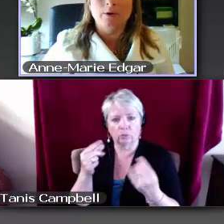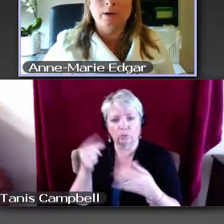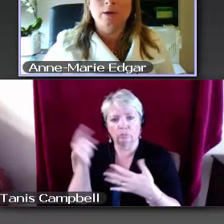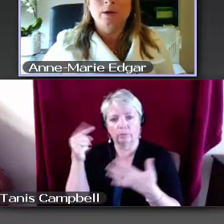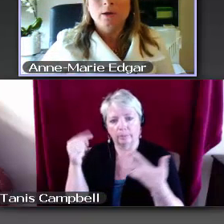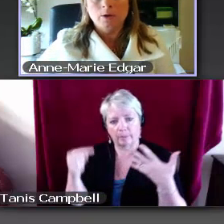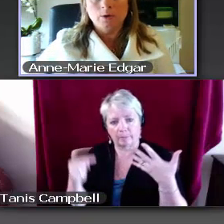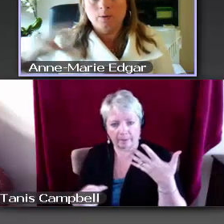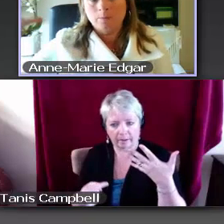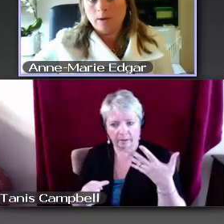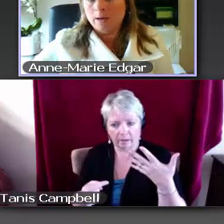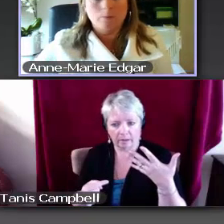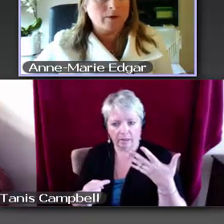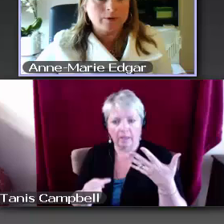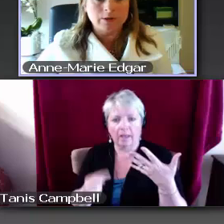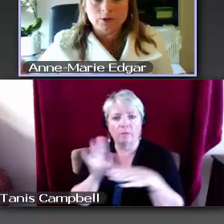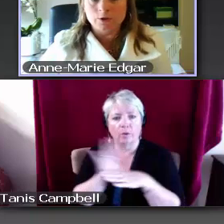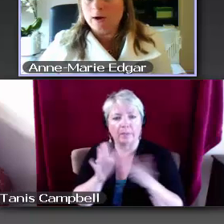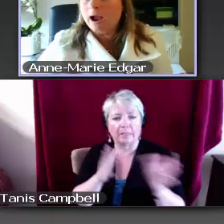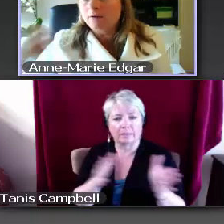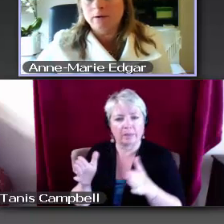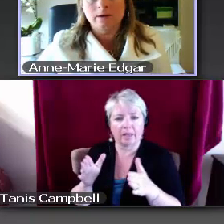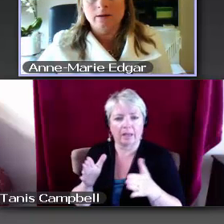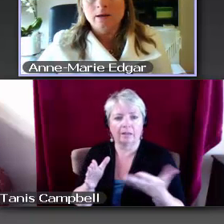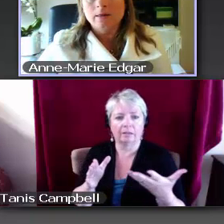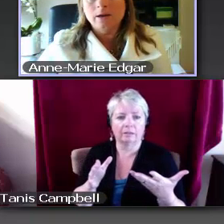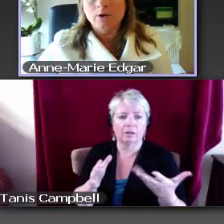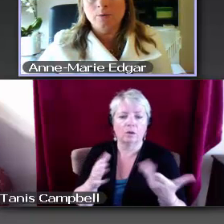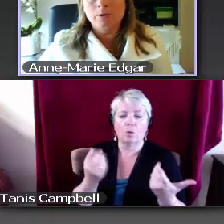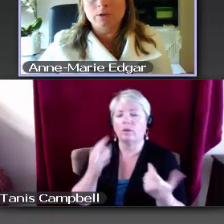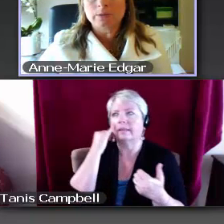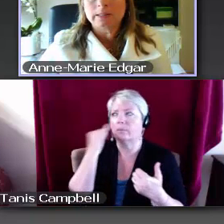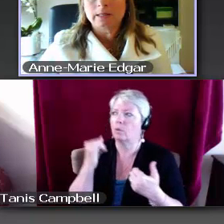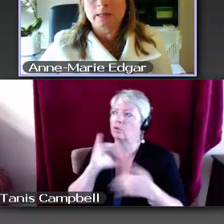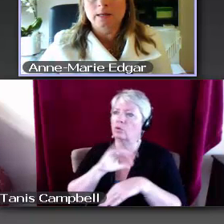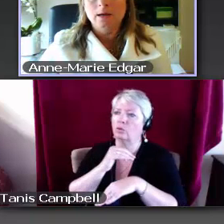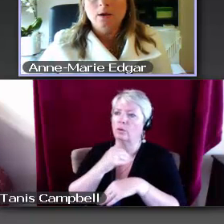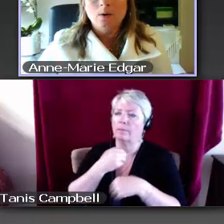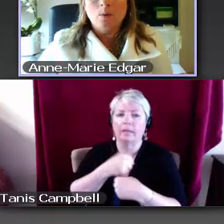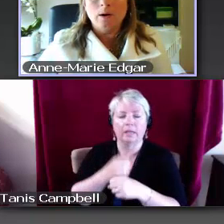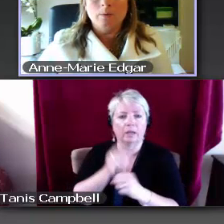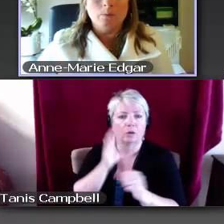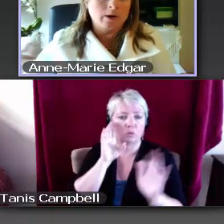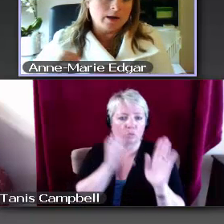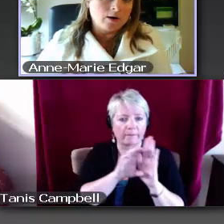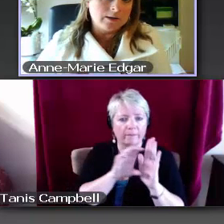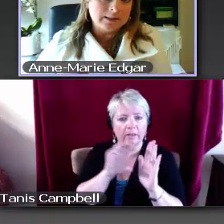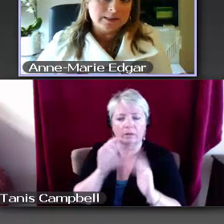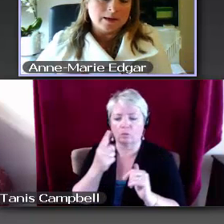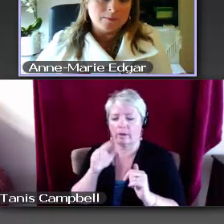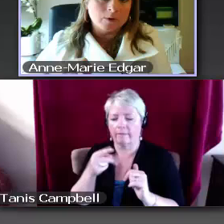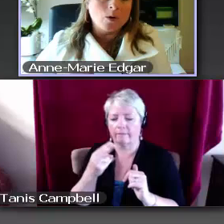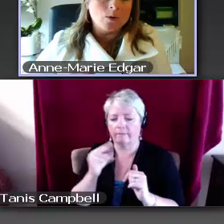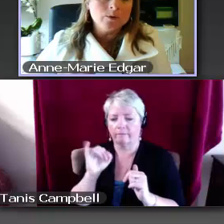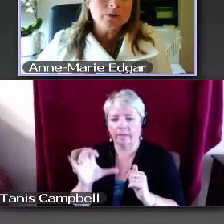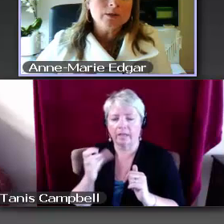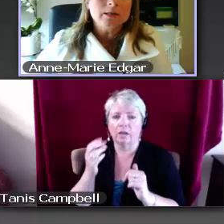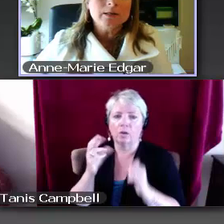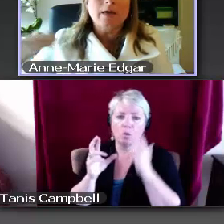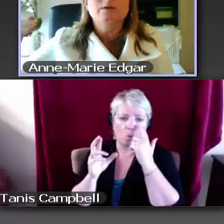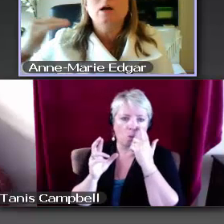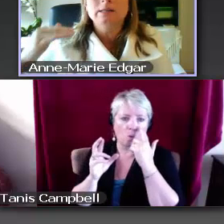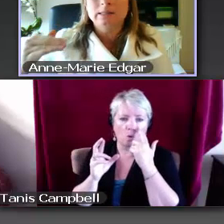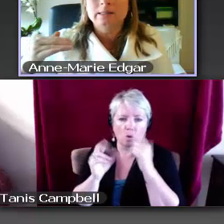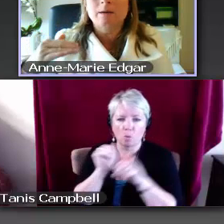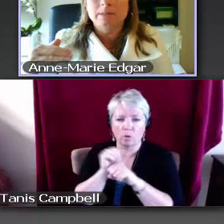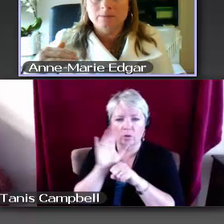in preparing your, whether it's your graphic that you're producing or working on some code.